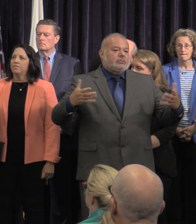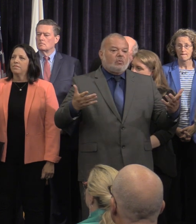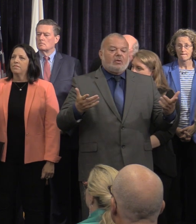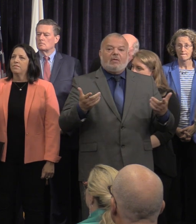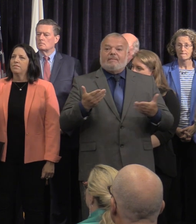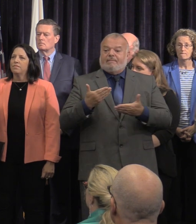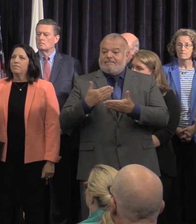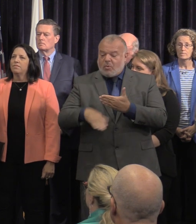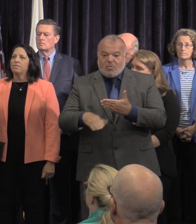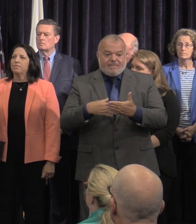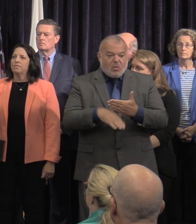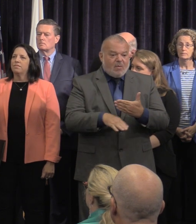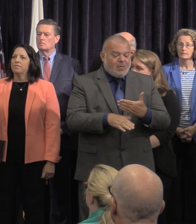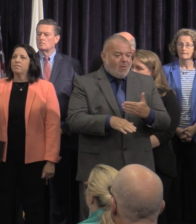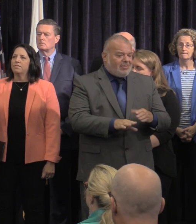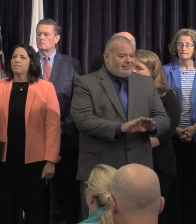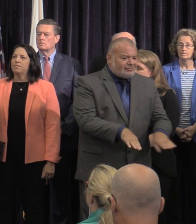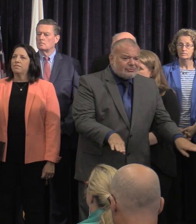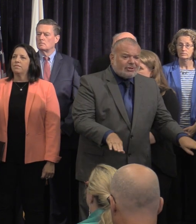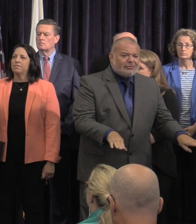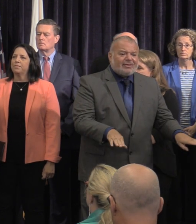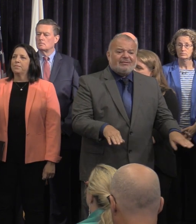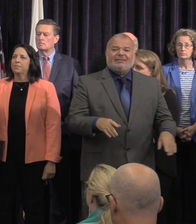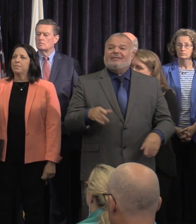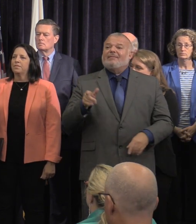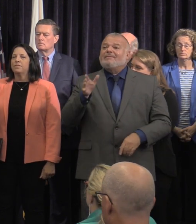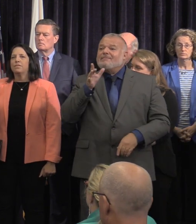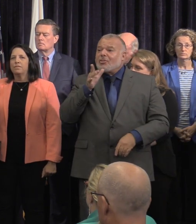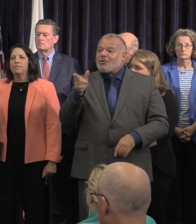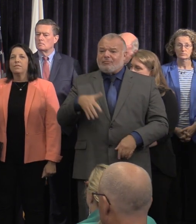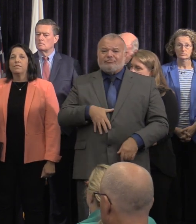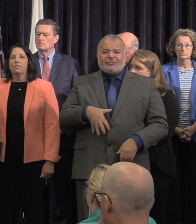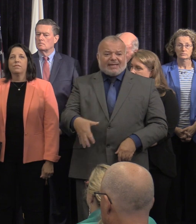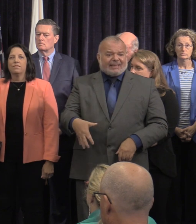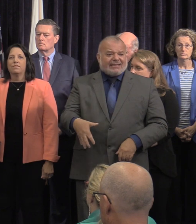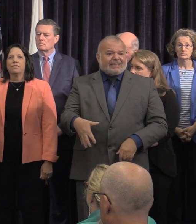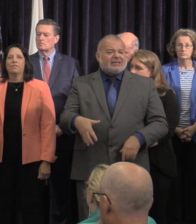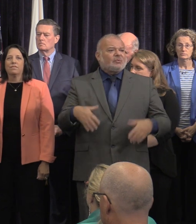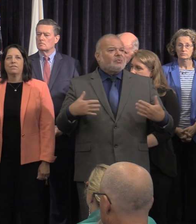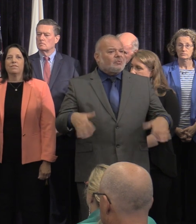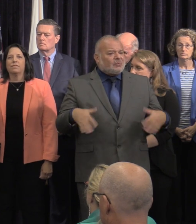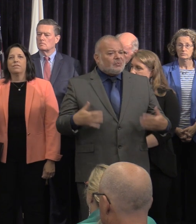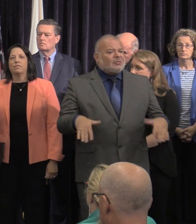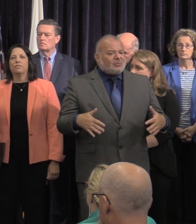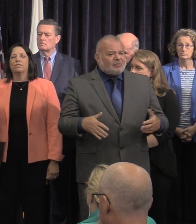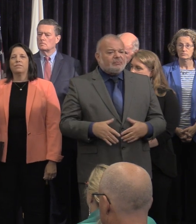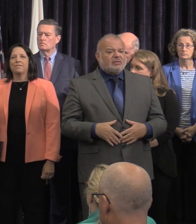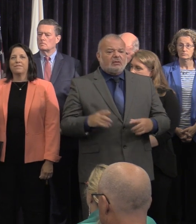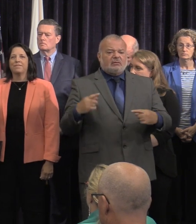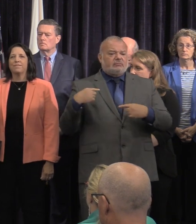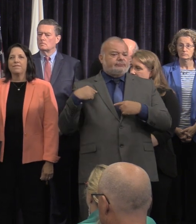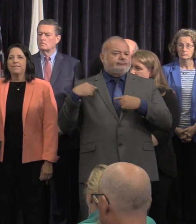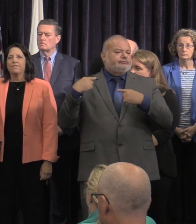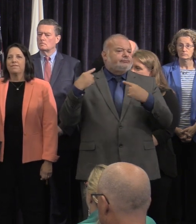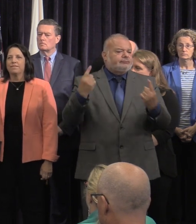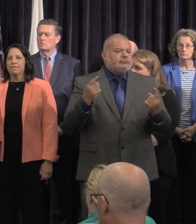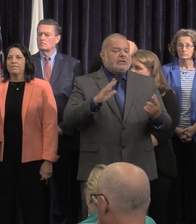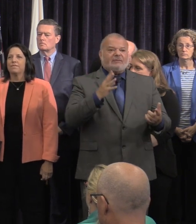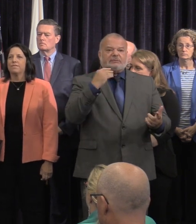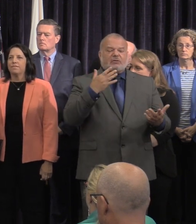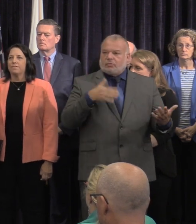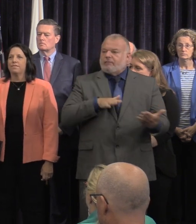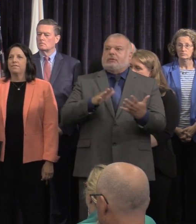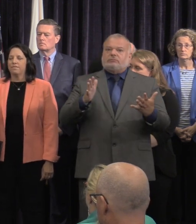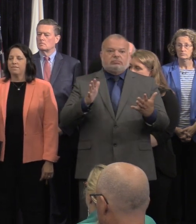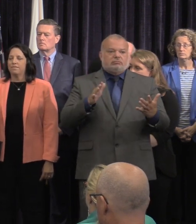children, and expecting mothers. It's more families than our state has ever served, exponentially